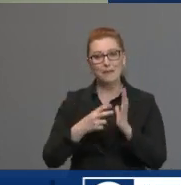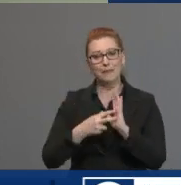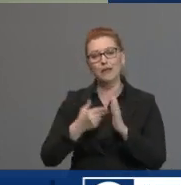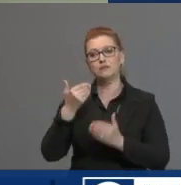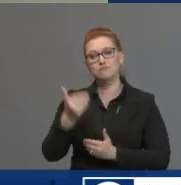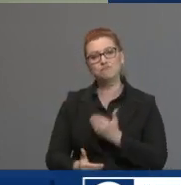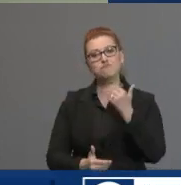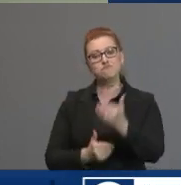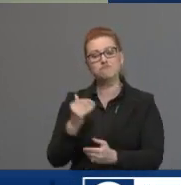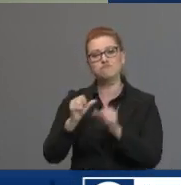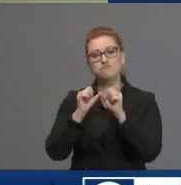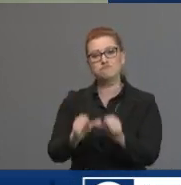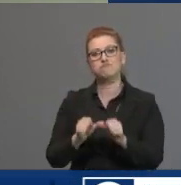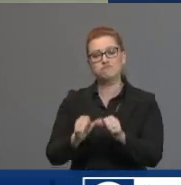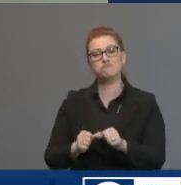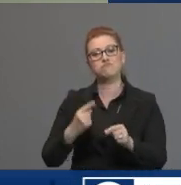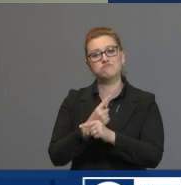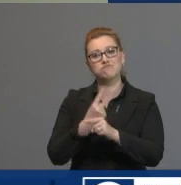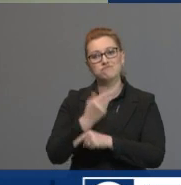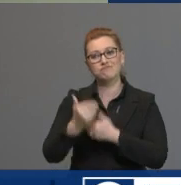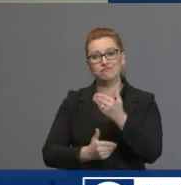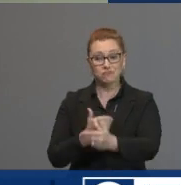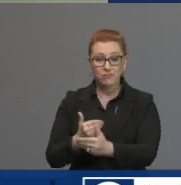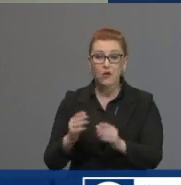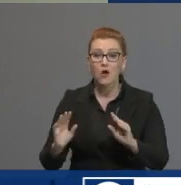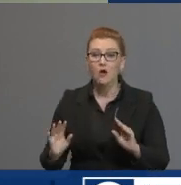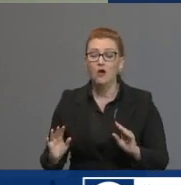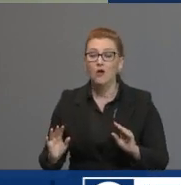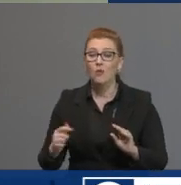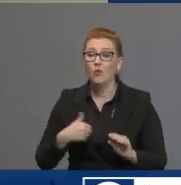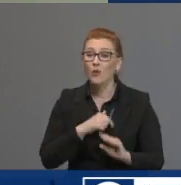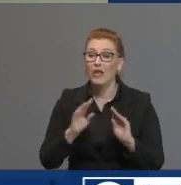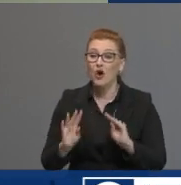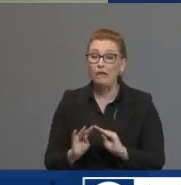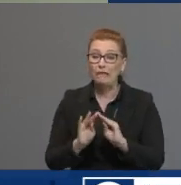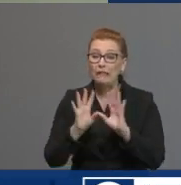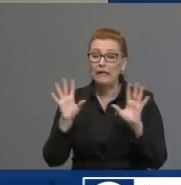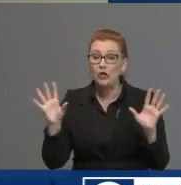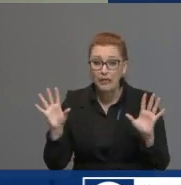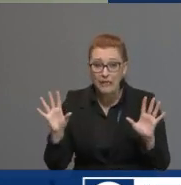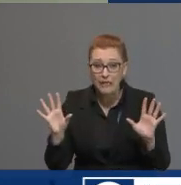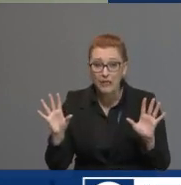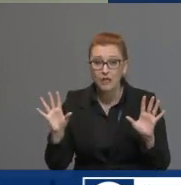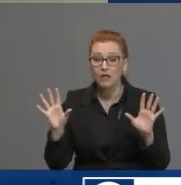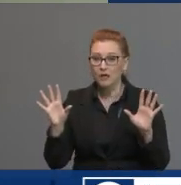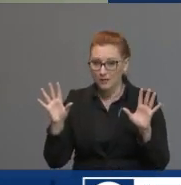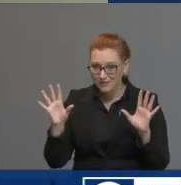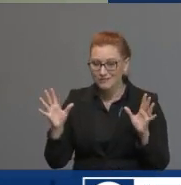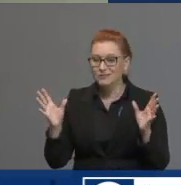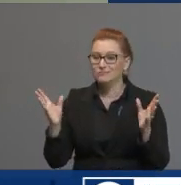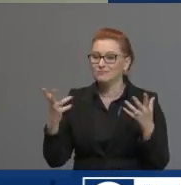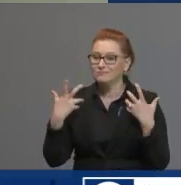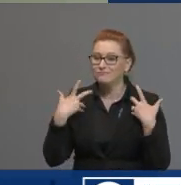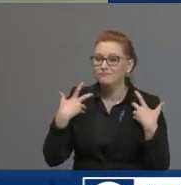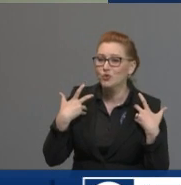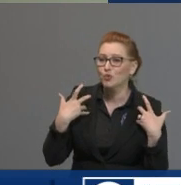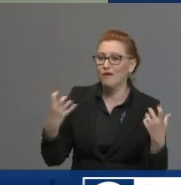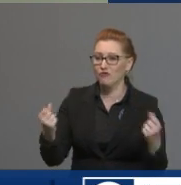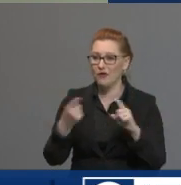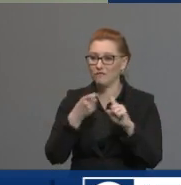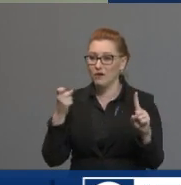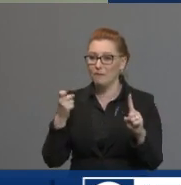go in the right direction. We are clearly on the other side of this pandemic, and we